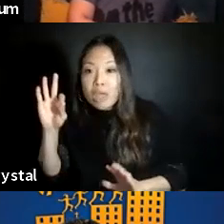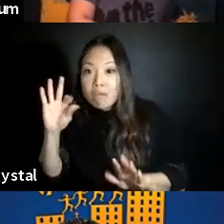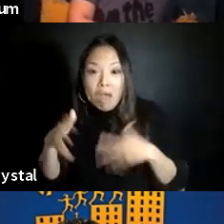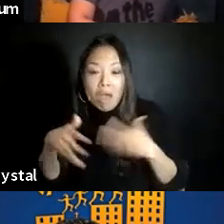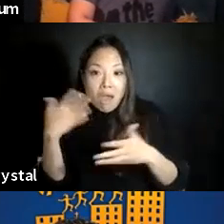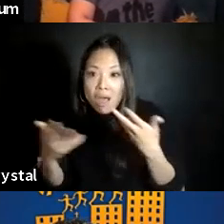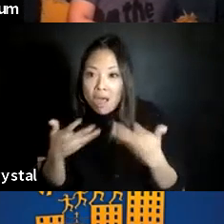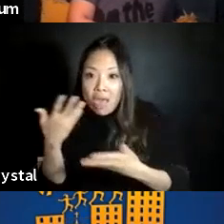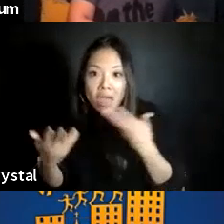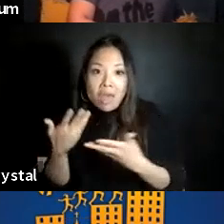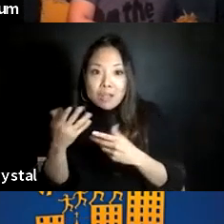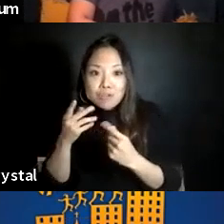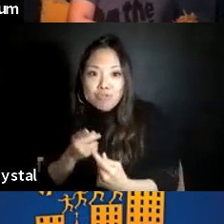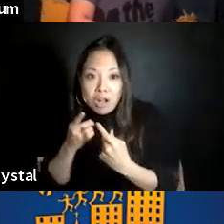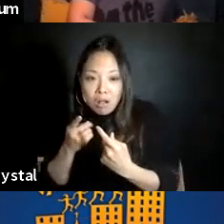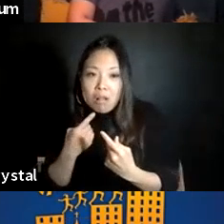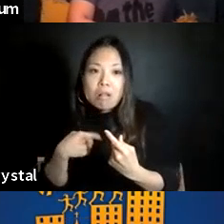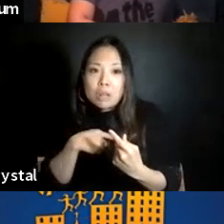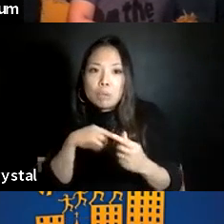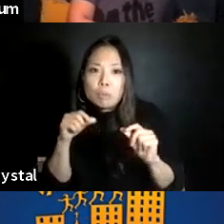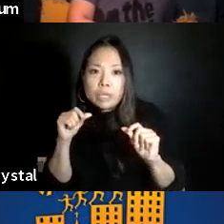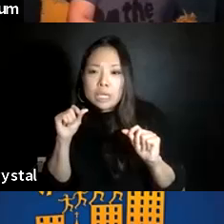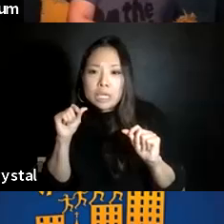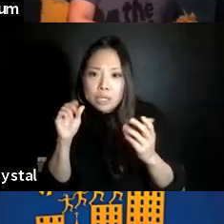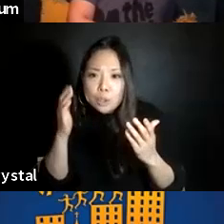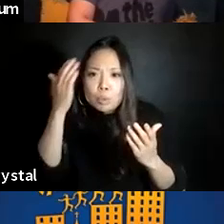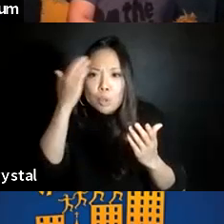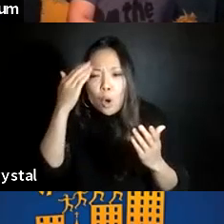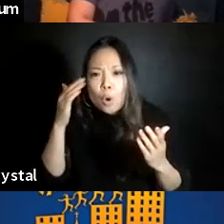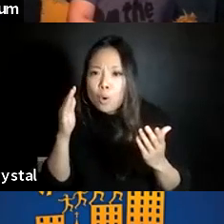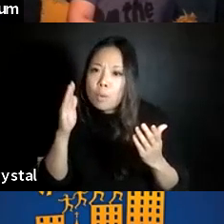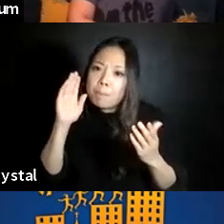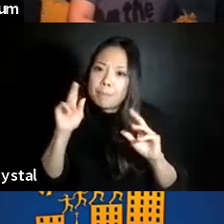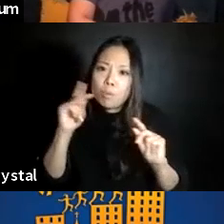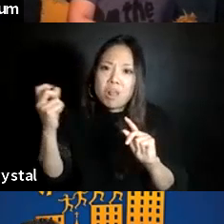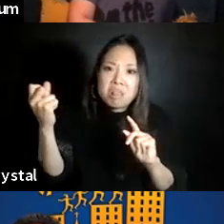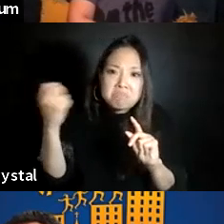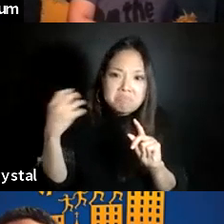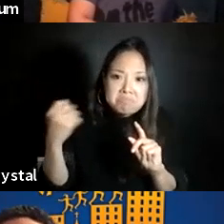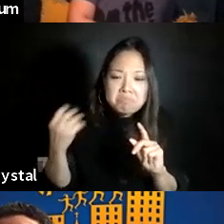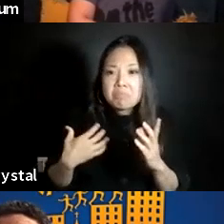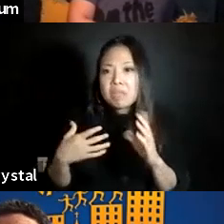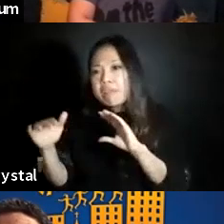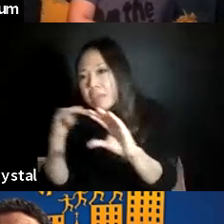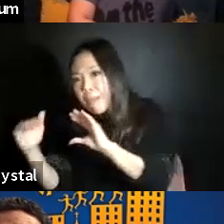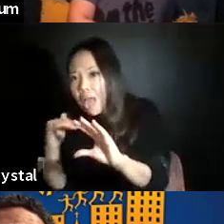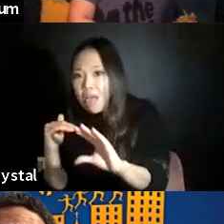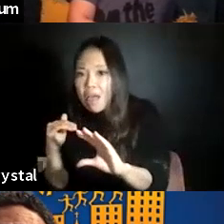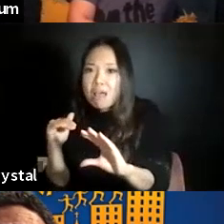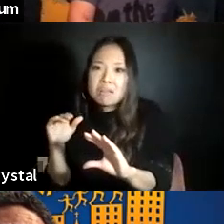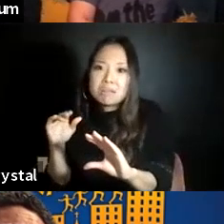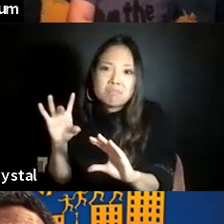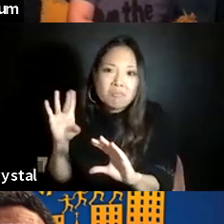do, we will be inundated with emails, nasty letters, and all sorts of